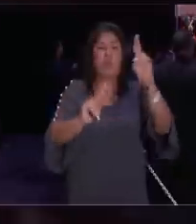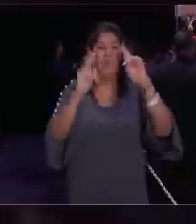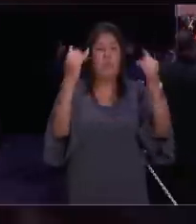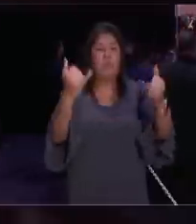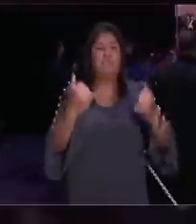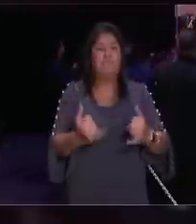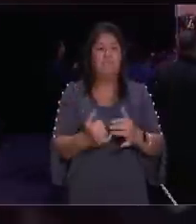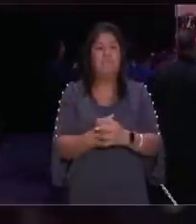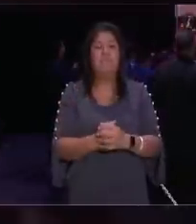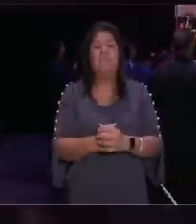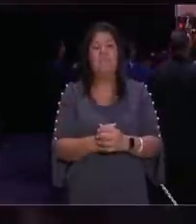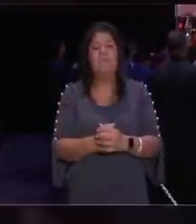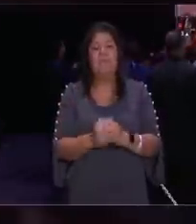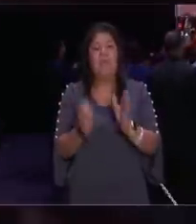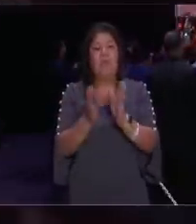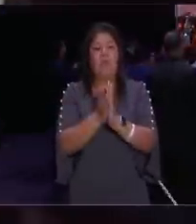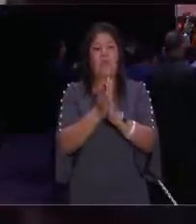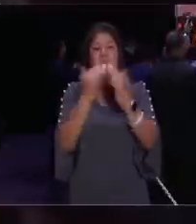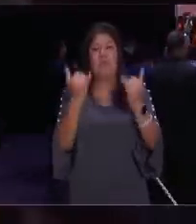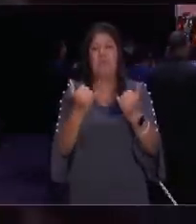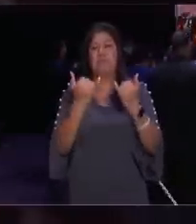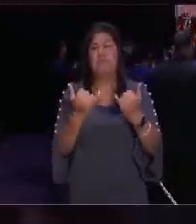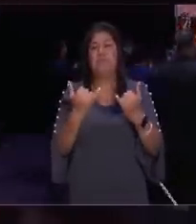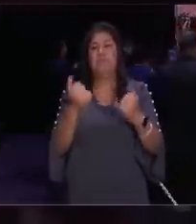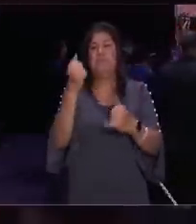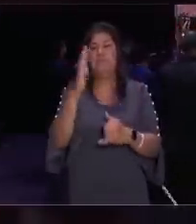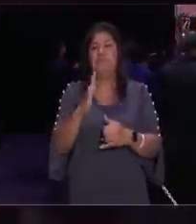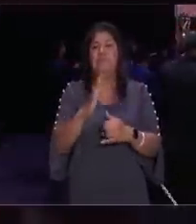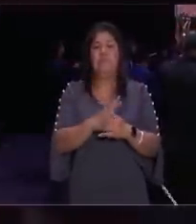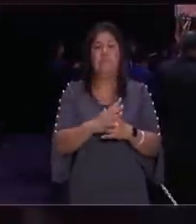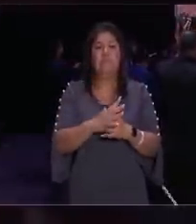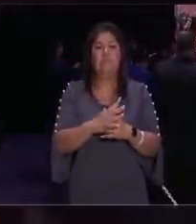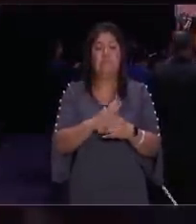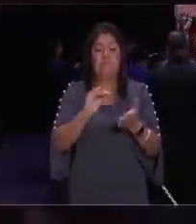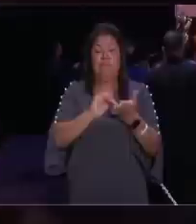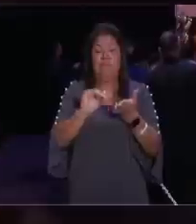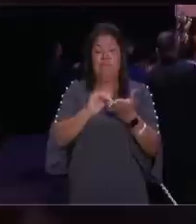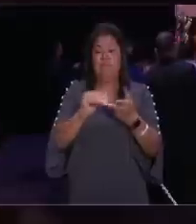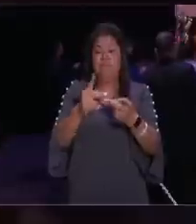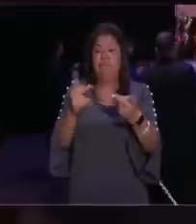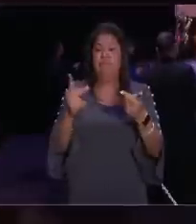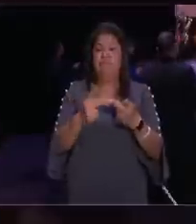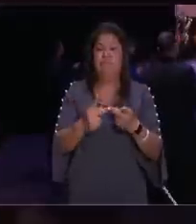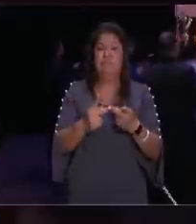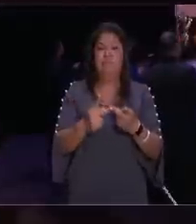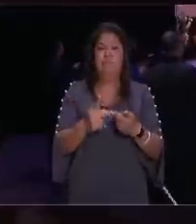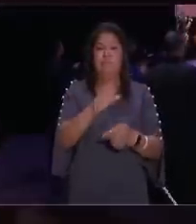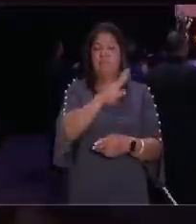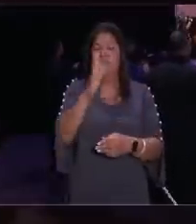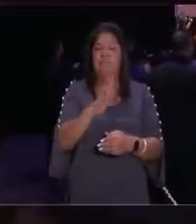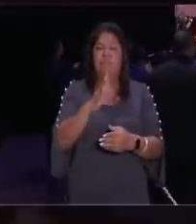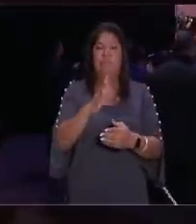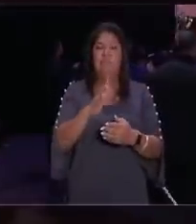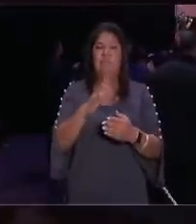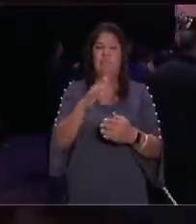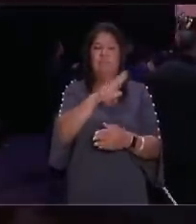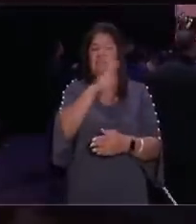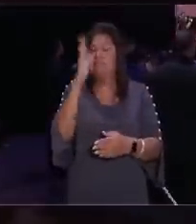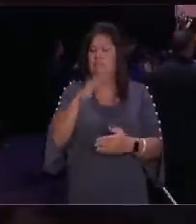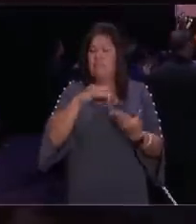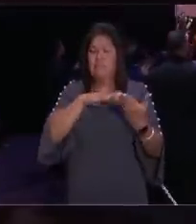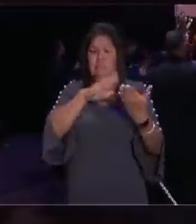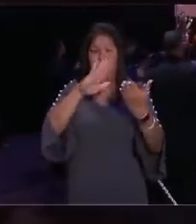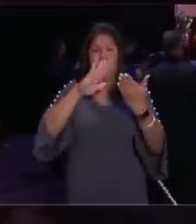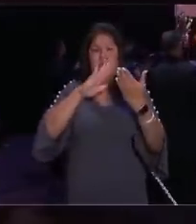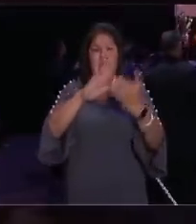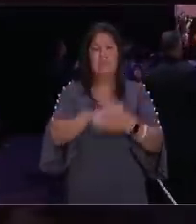now. I pray this right now, God, as we dismiss from this place, but never, ever from